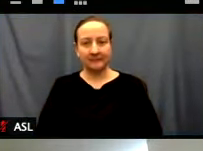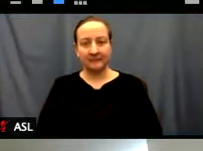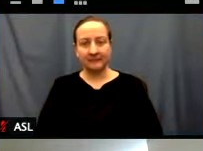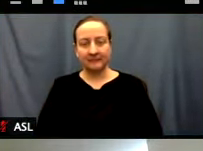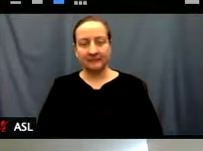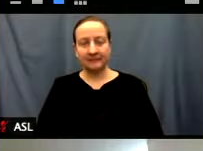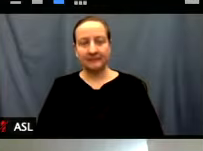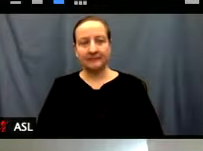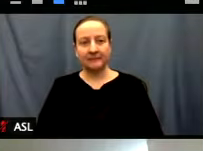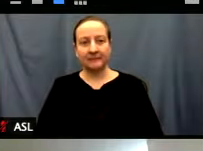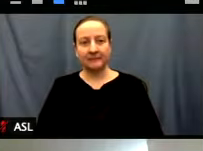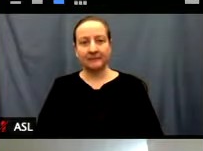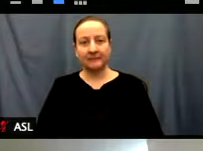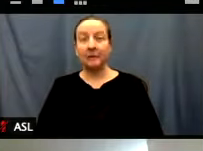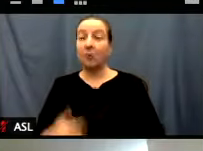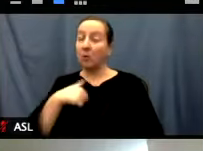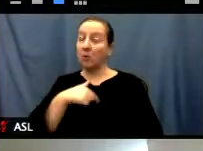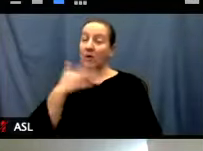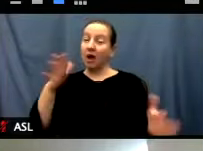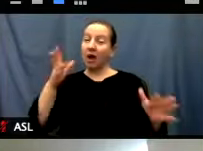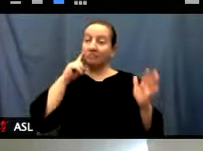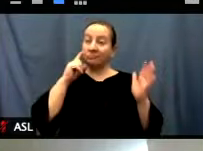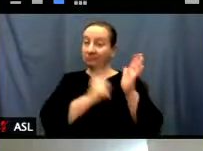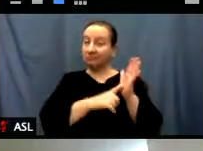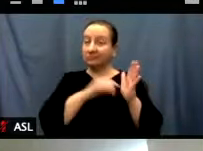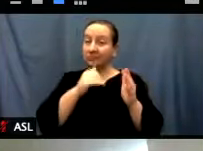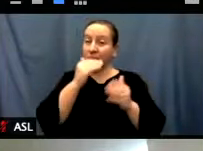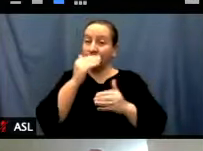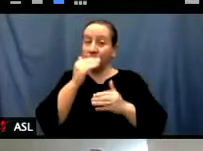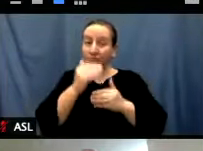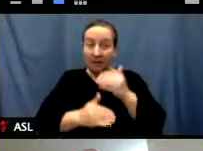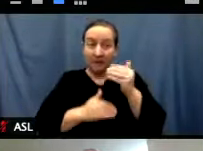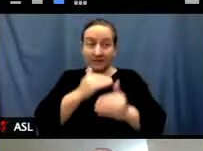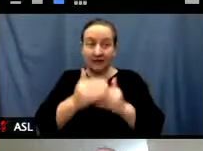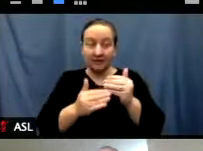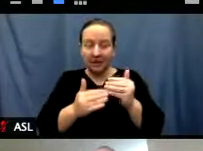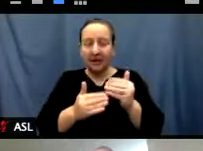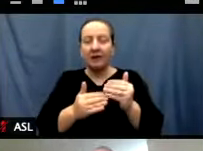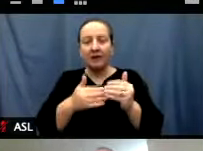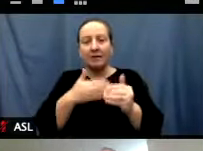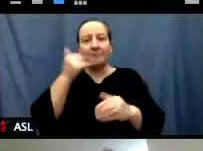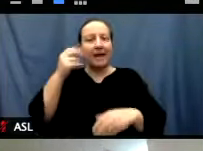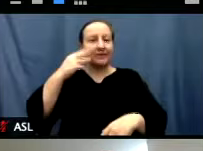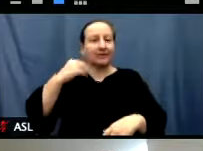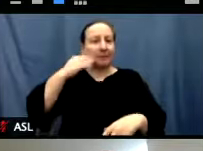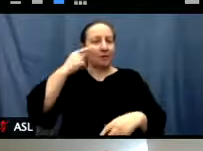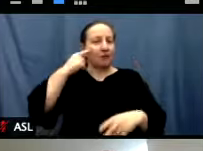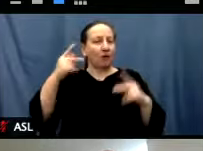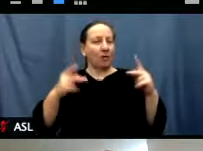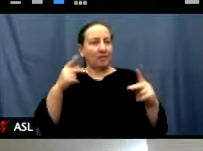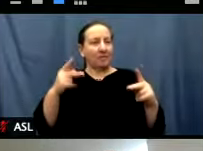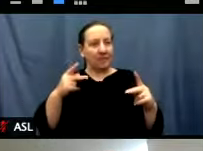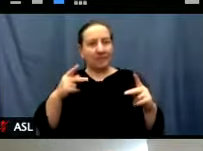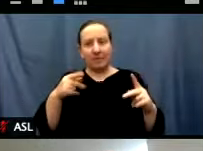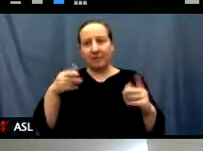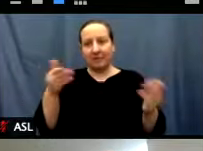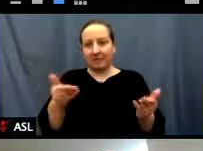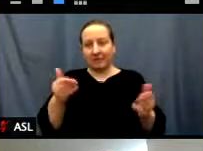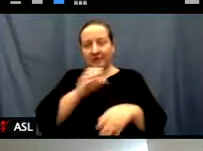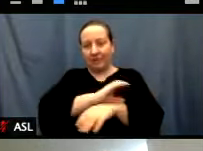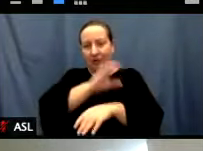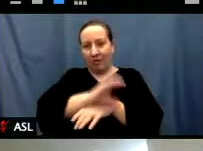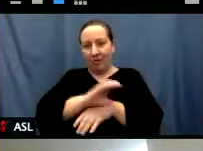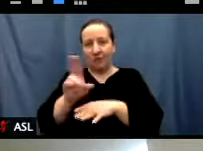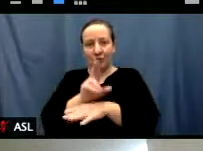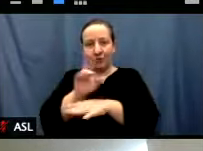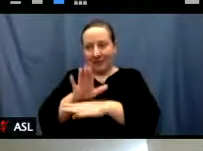We've already seen this process improve the experience for Coloradans using exposure notifications. In the